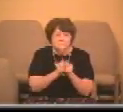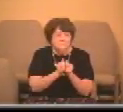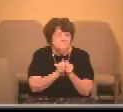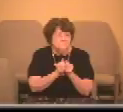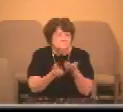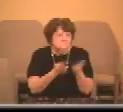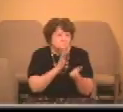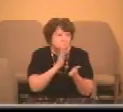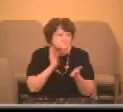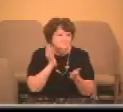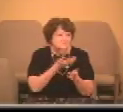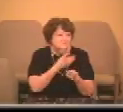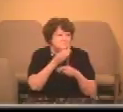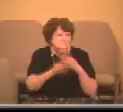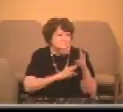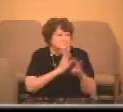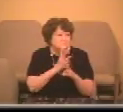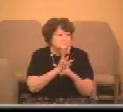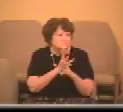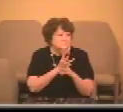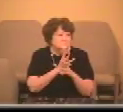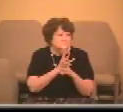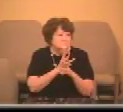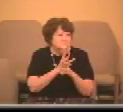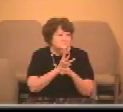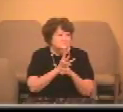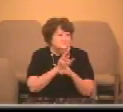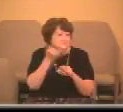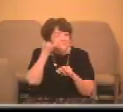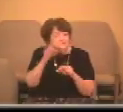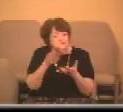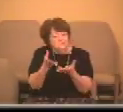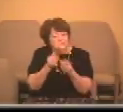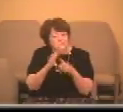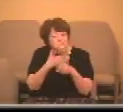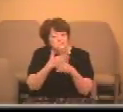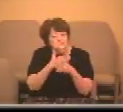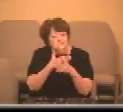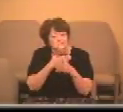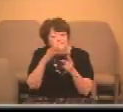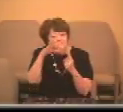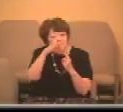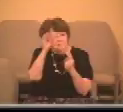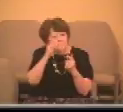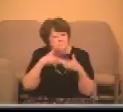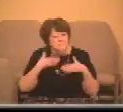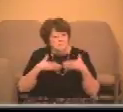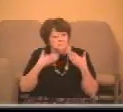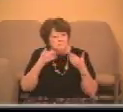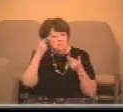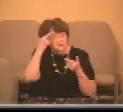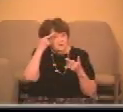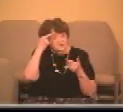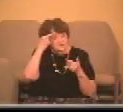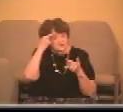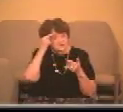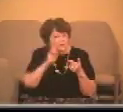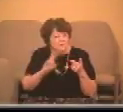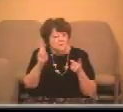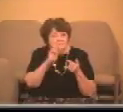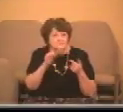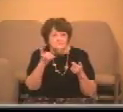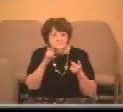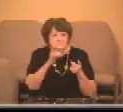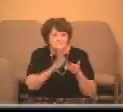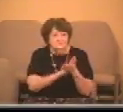live in today. The altar is open for you to pray. If you'd like to share a particular joy or concern, the yellow slips you can use, they are in the